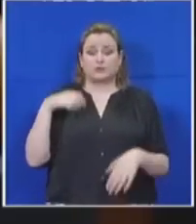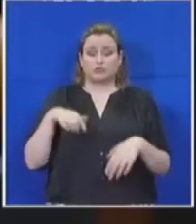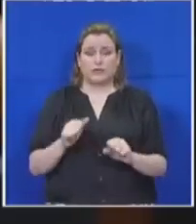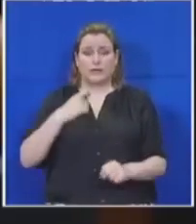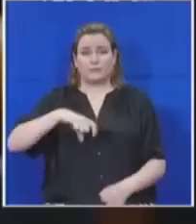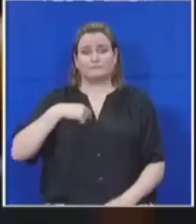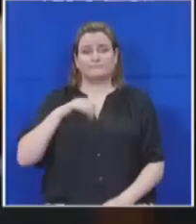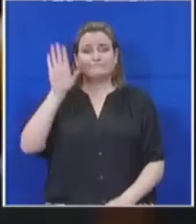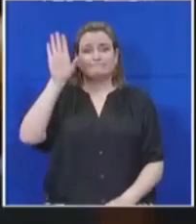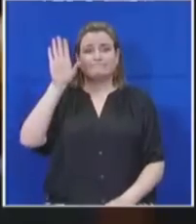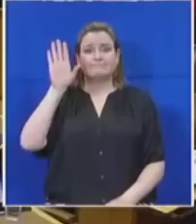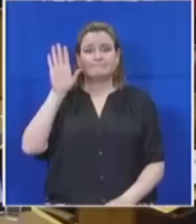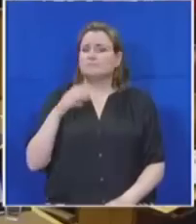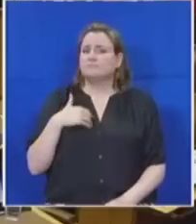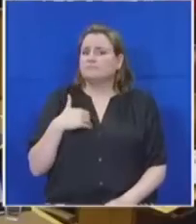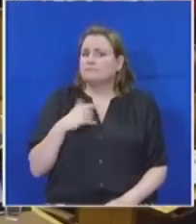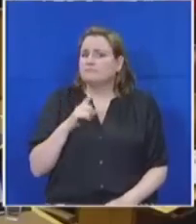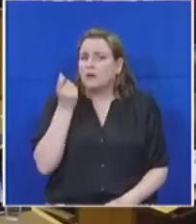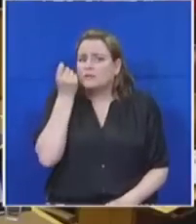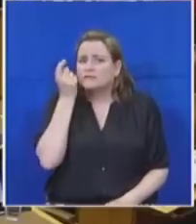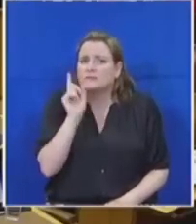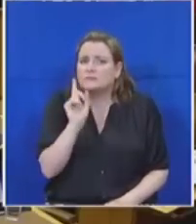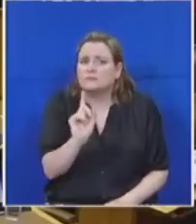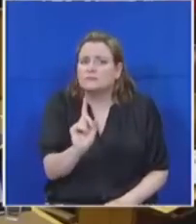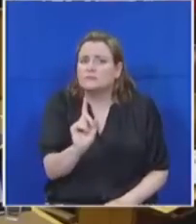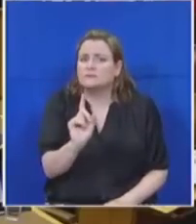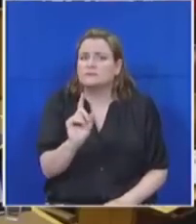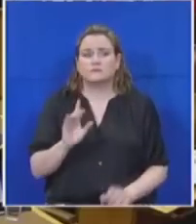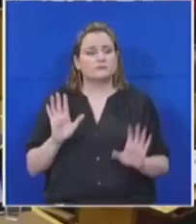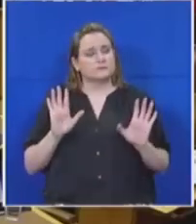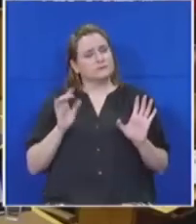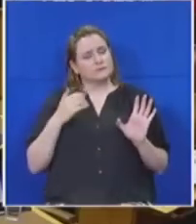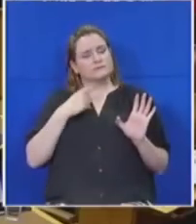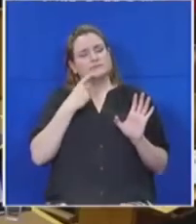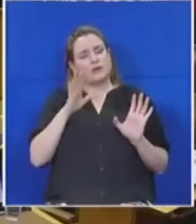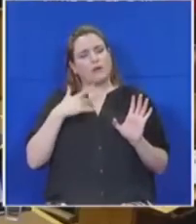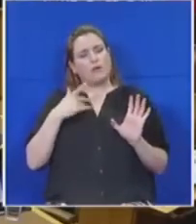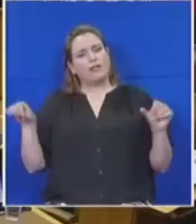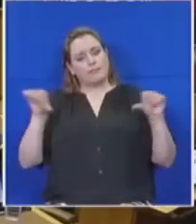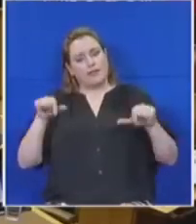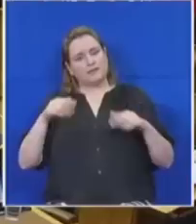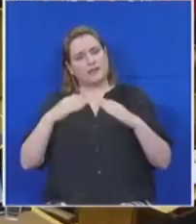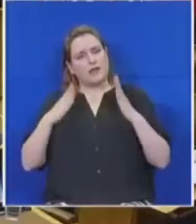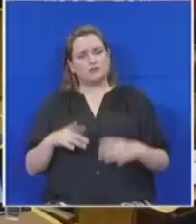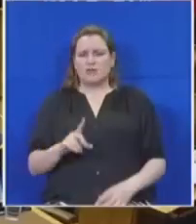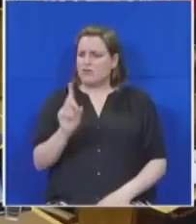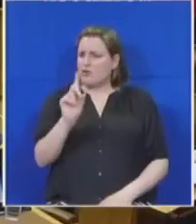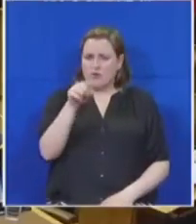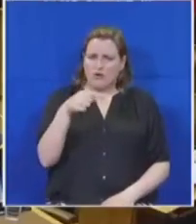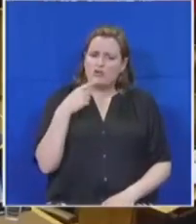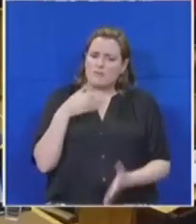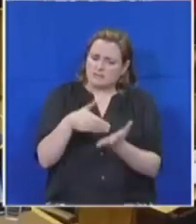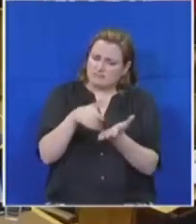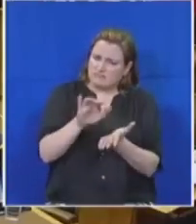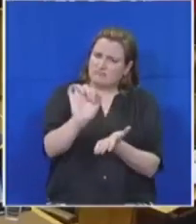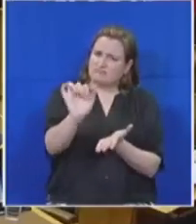I don't really understand your ruling. What do you mean? Are you sustaining? I'll or come not back sustaining to the it? House. But we must dismiss that kind of. No, I can't.